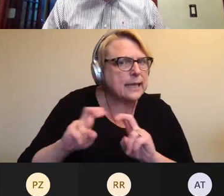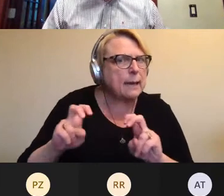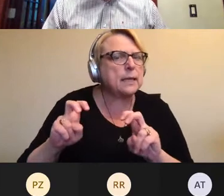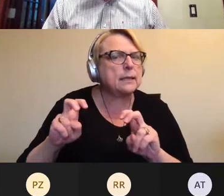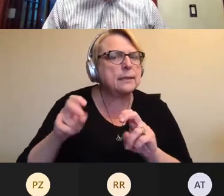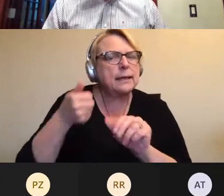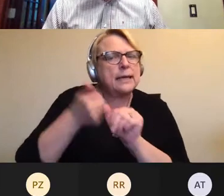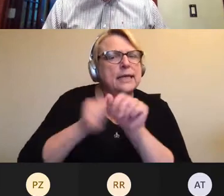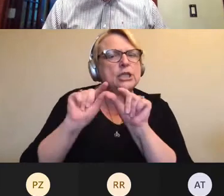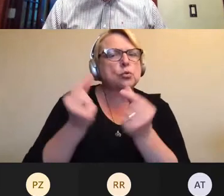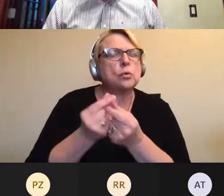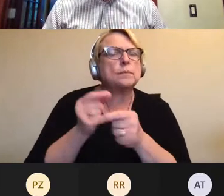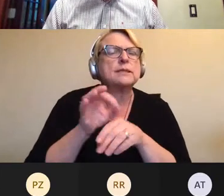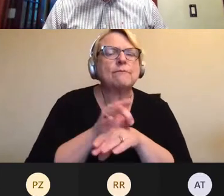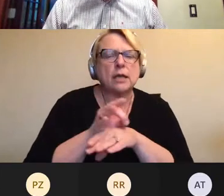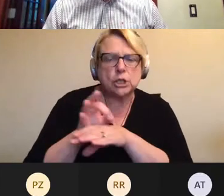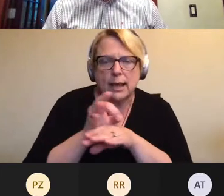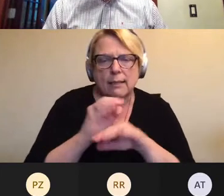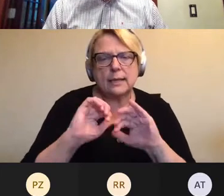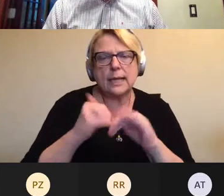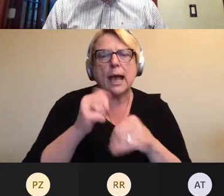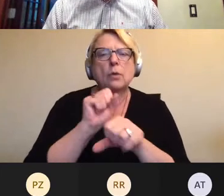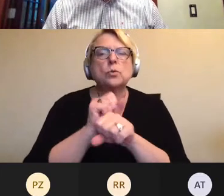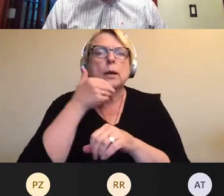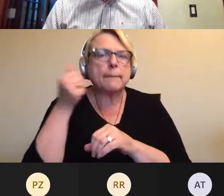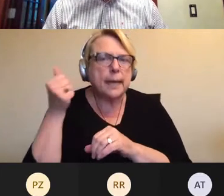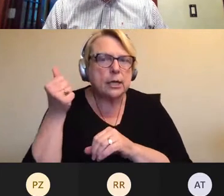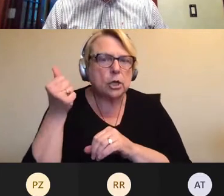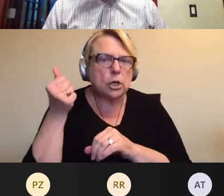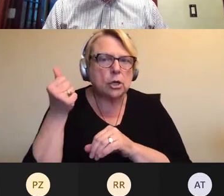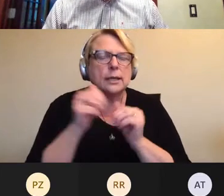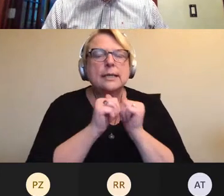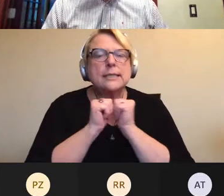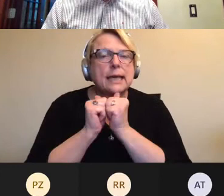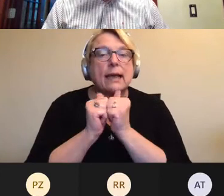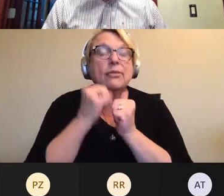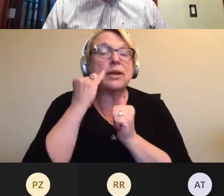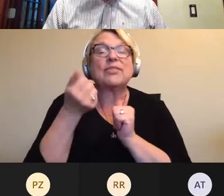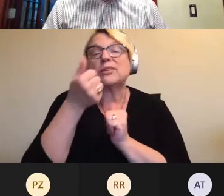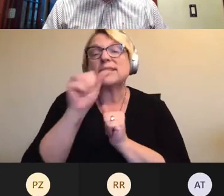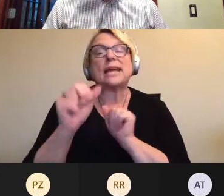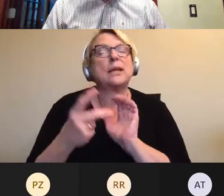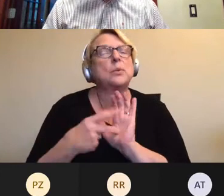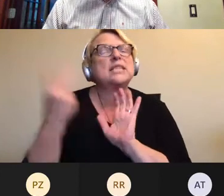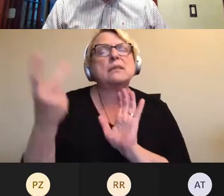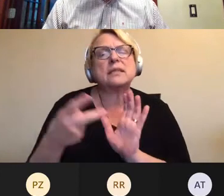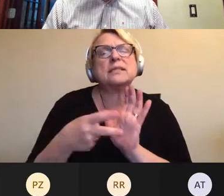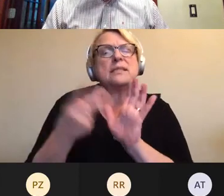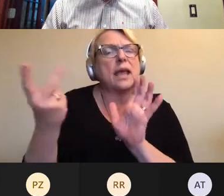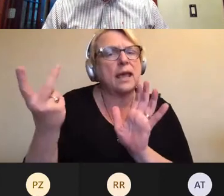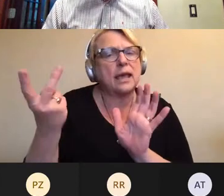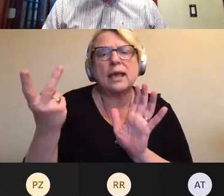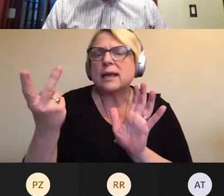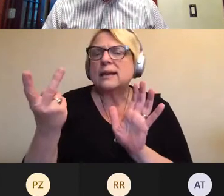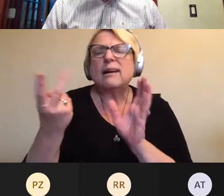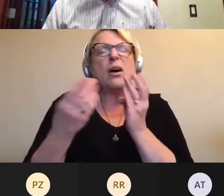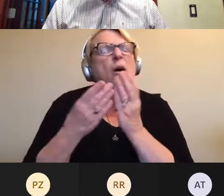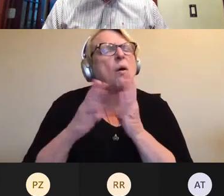group, how they may work better together, where there are some redundancies, and just